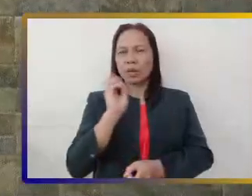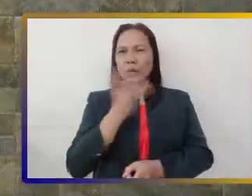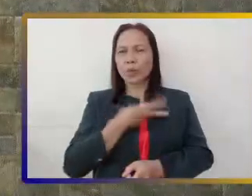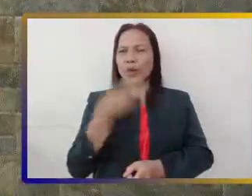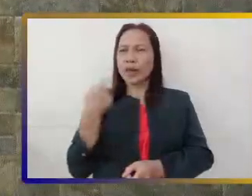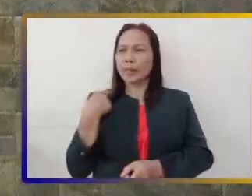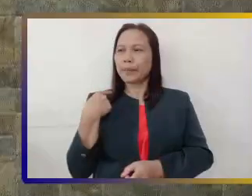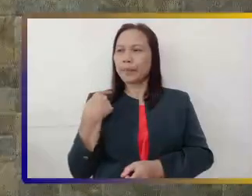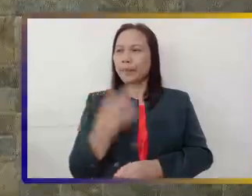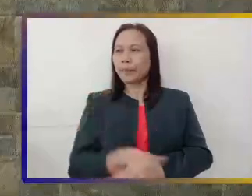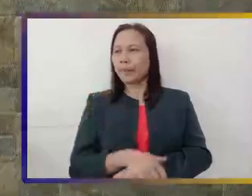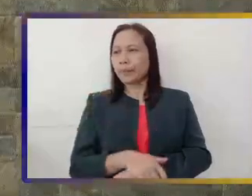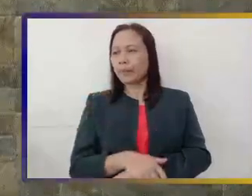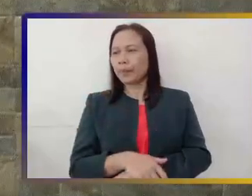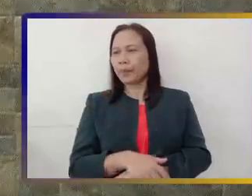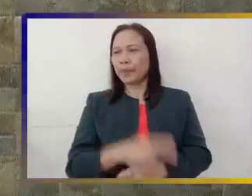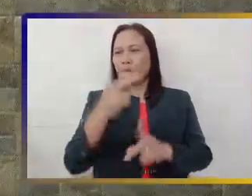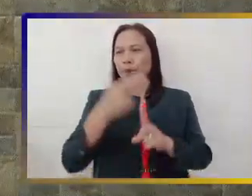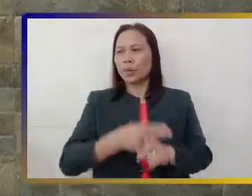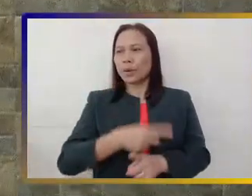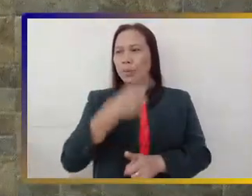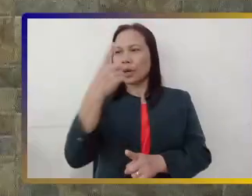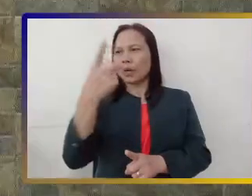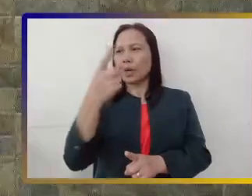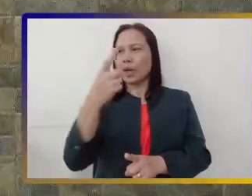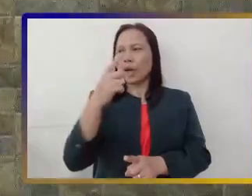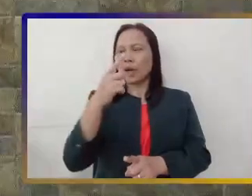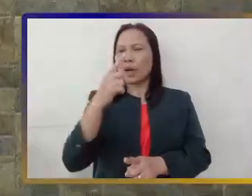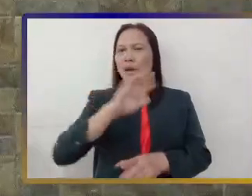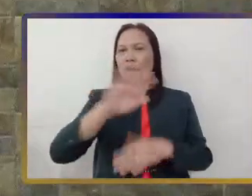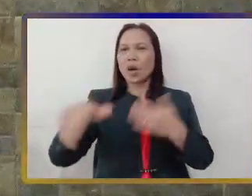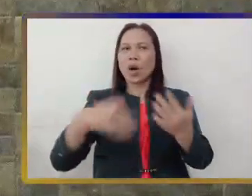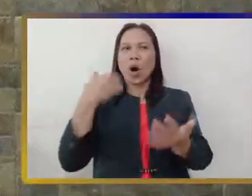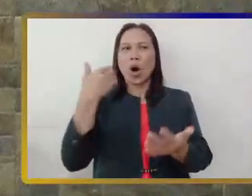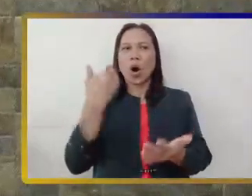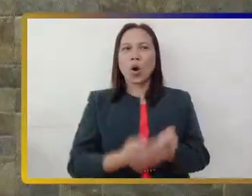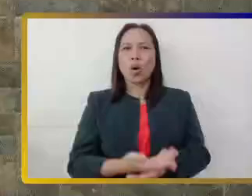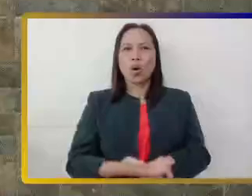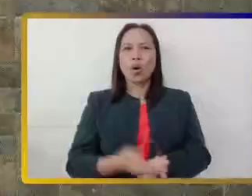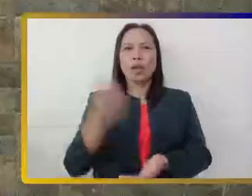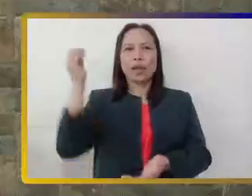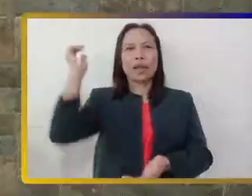Illustration November 1 is what all Saints